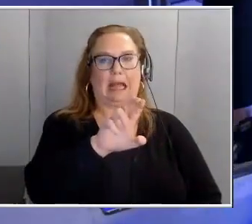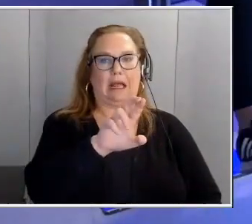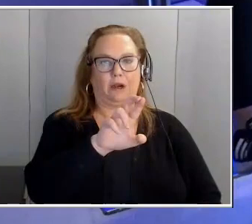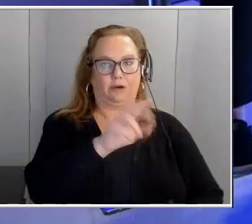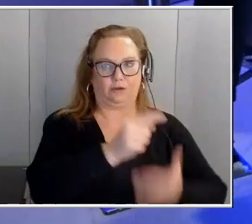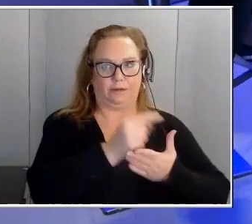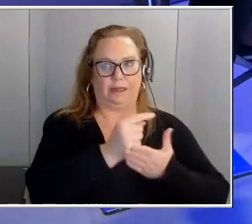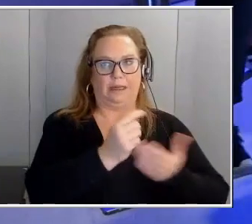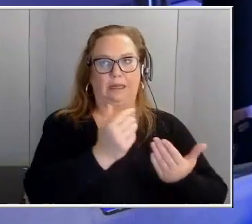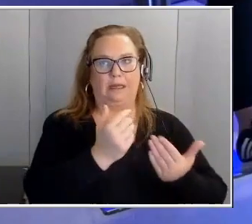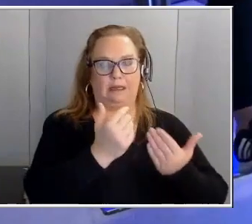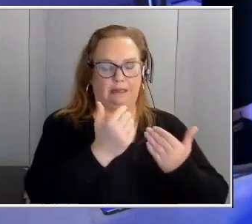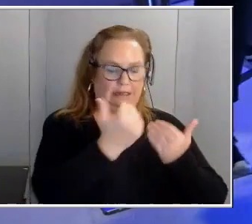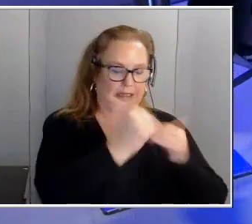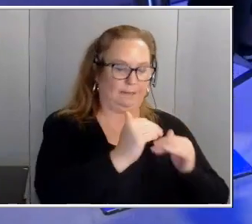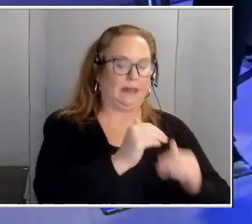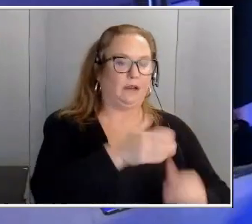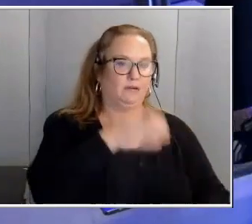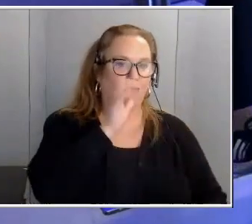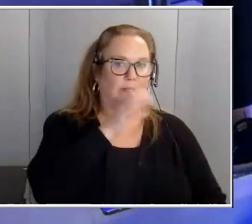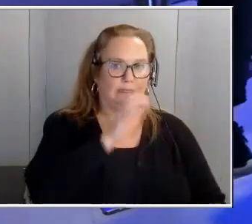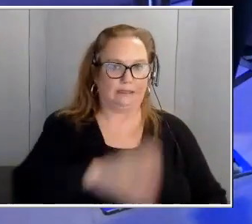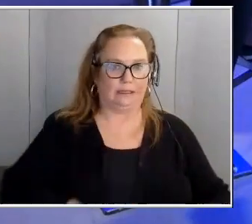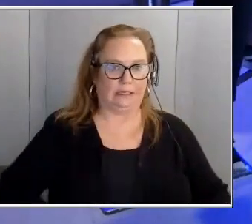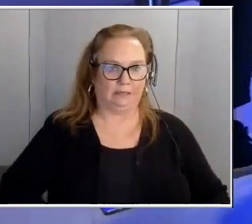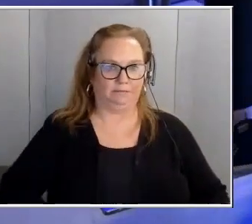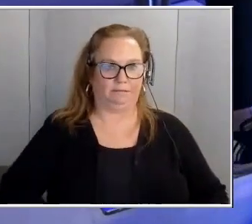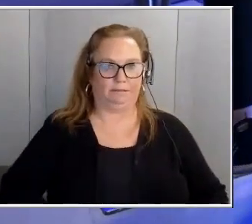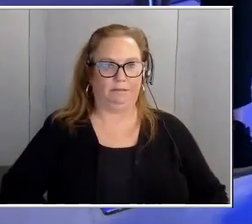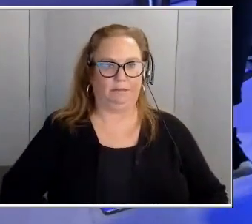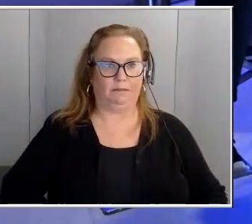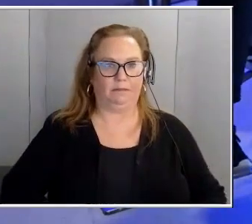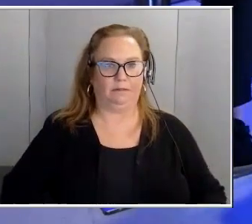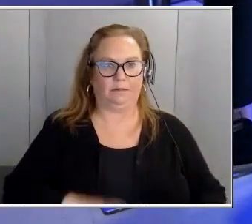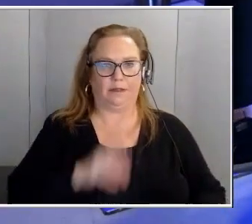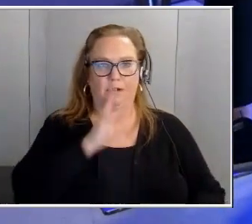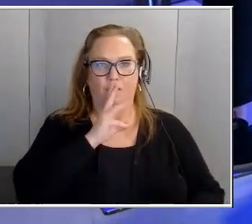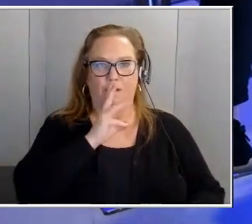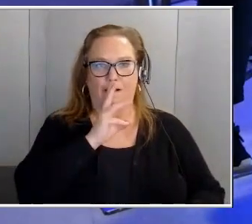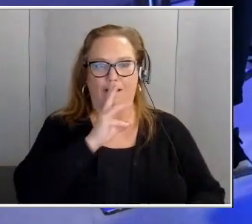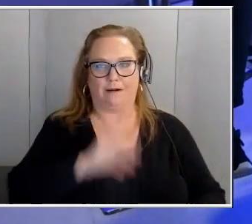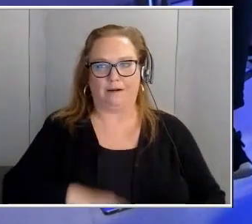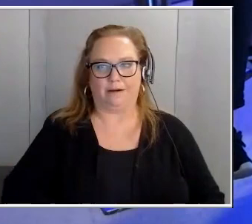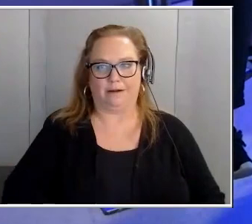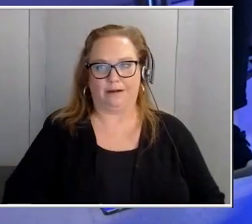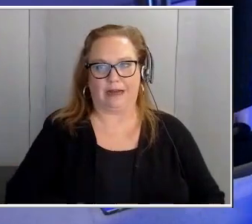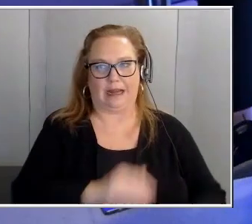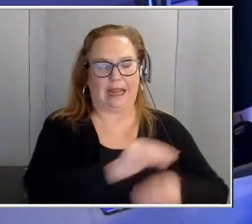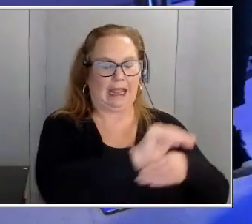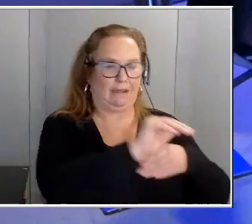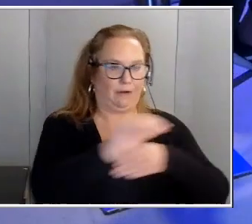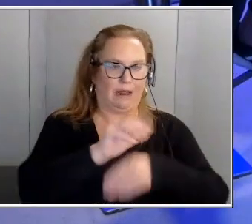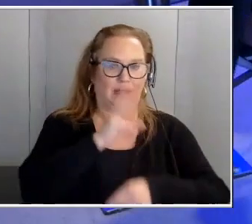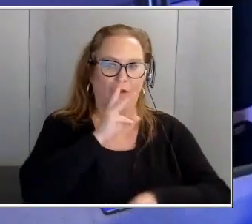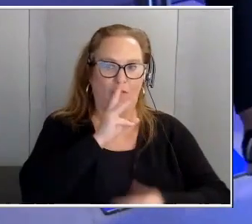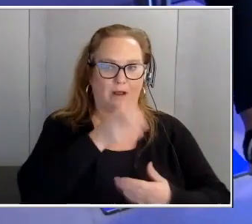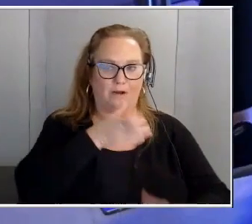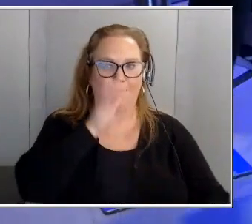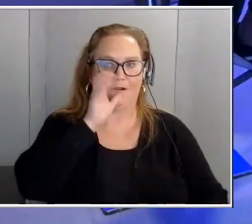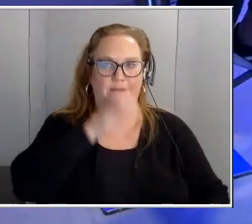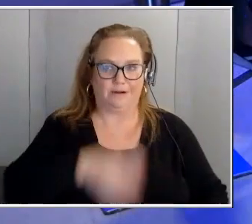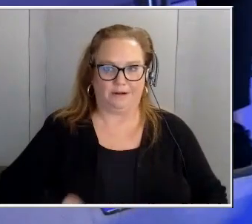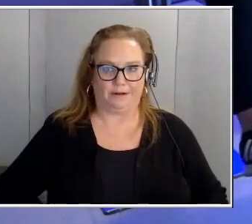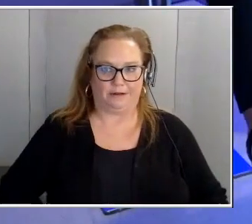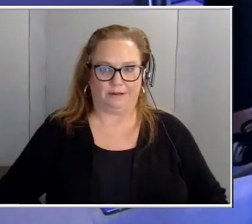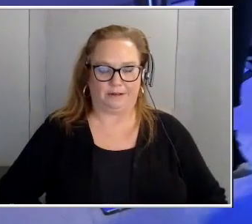to do. Yes. So now you're just having to take the same advice. Yes, you can't have that cup of water. I do it every night, every single night.